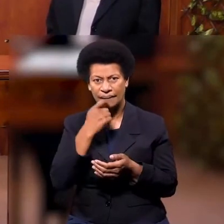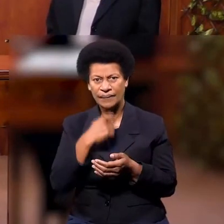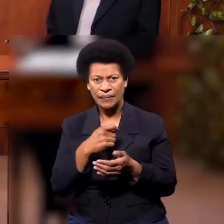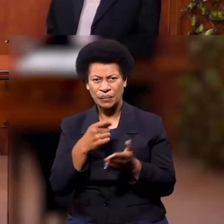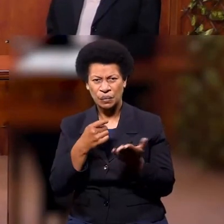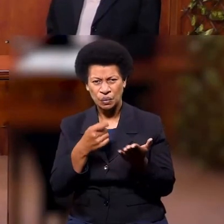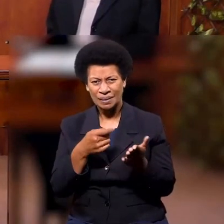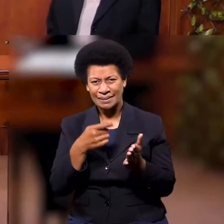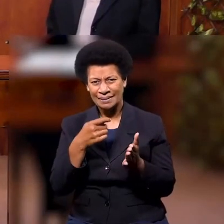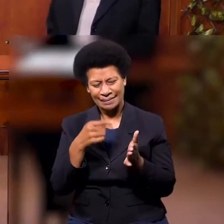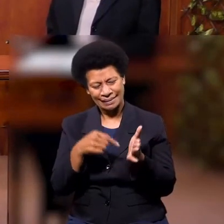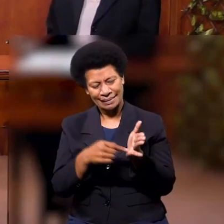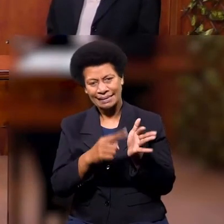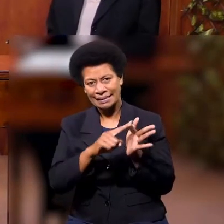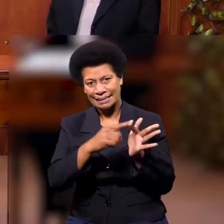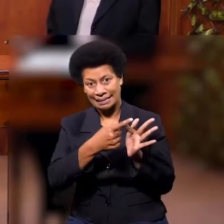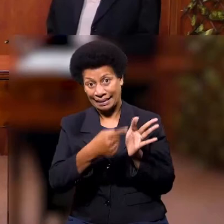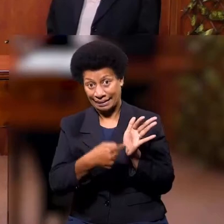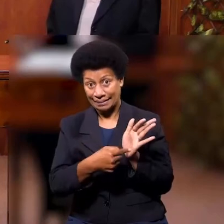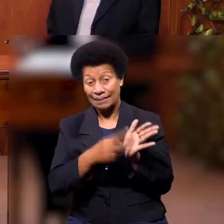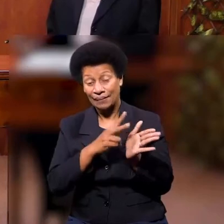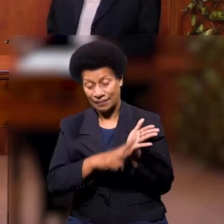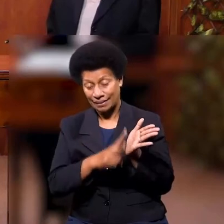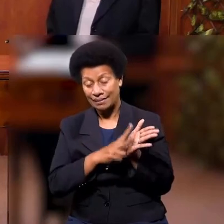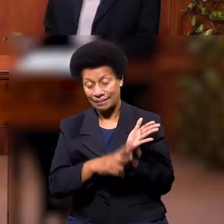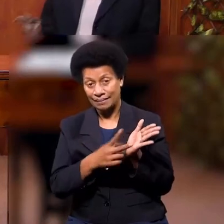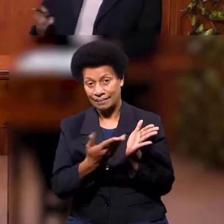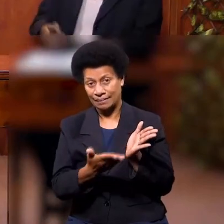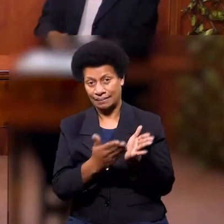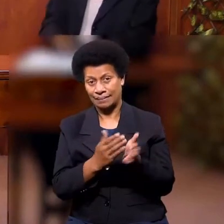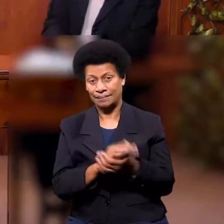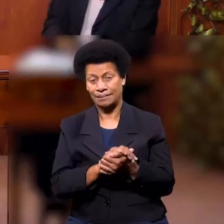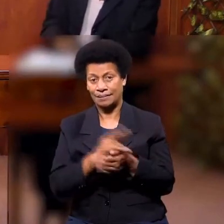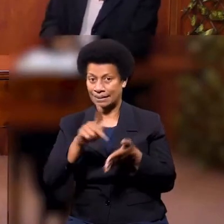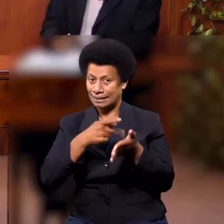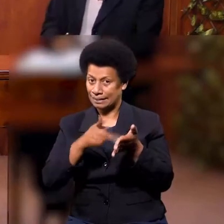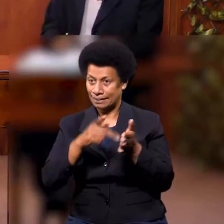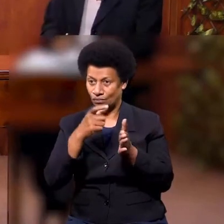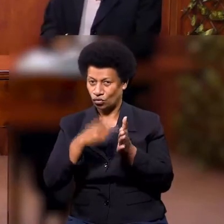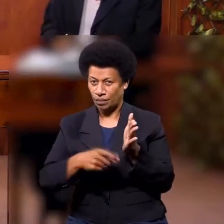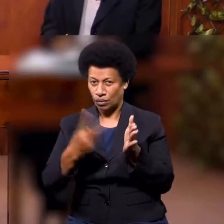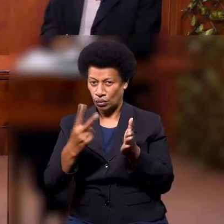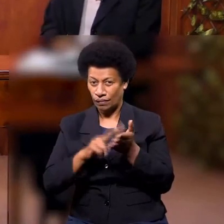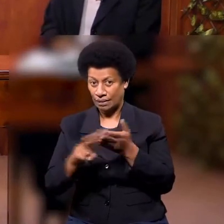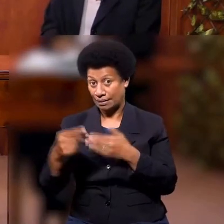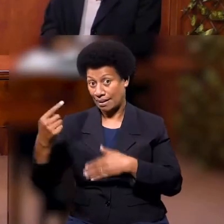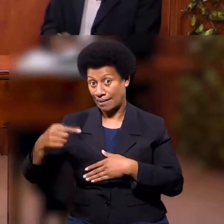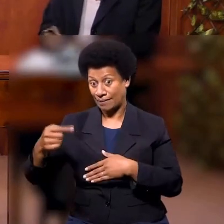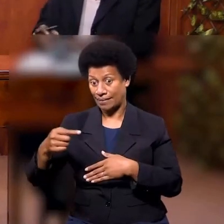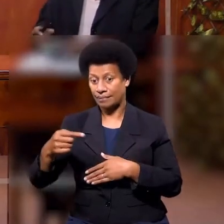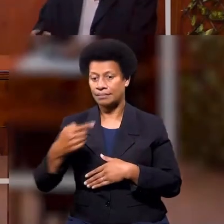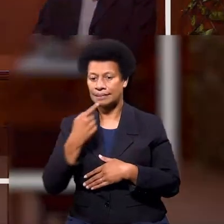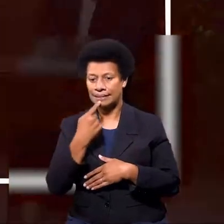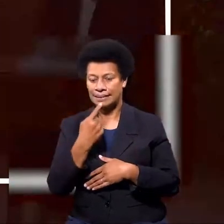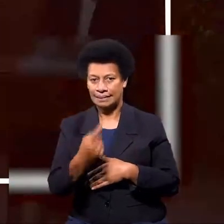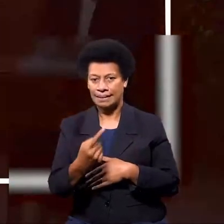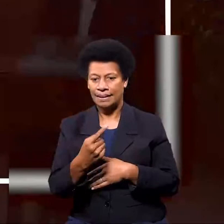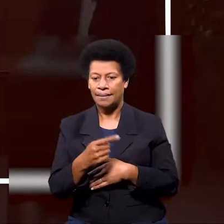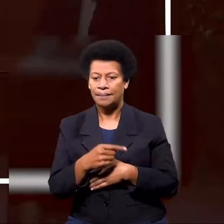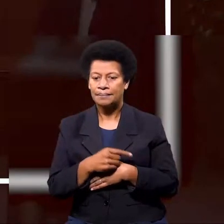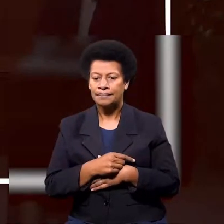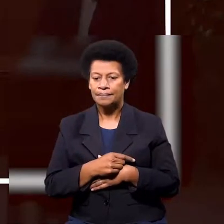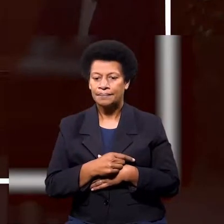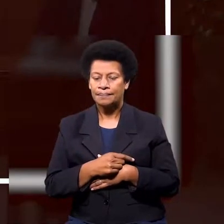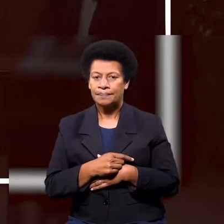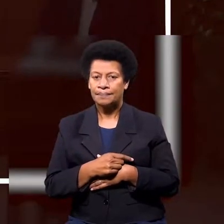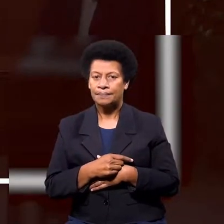few texts, few verses from the Psalms. Okay. I'll begin in Psalms chapter 2, verse 11. It reads